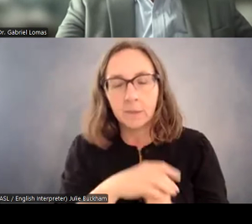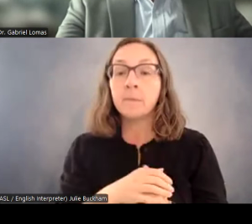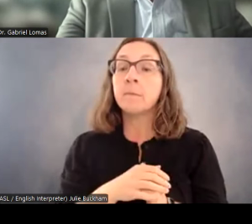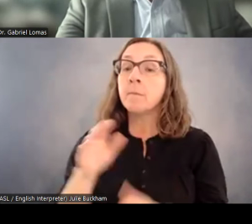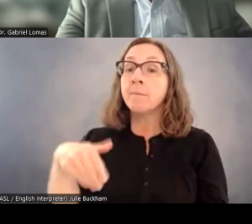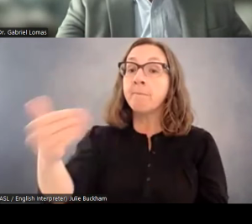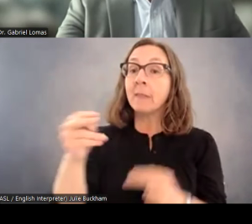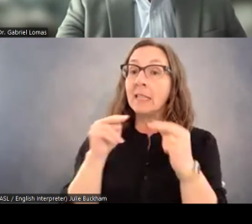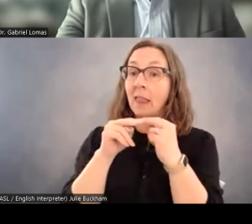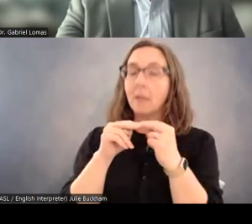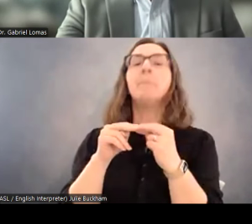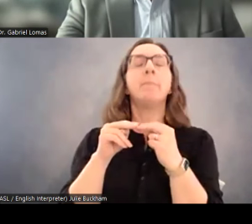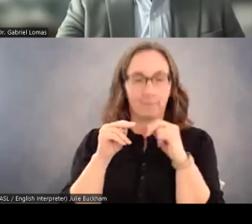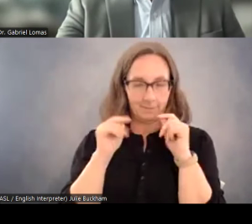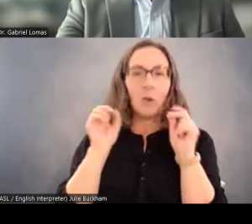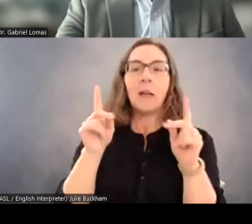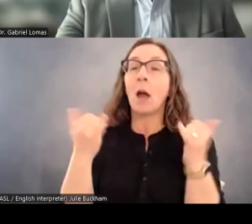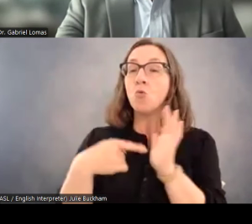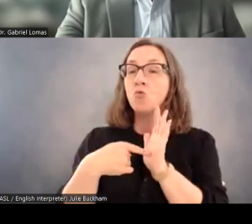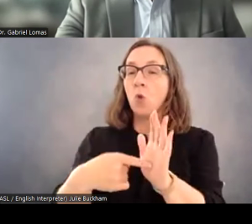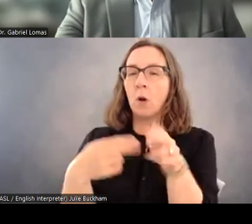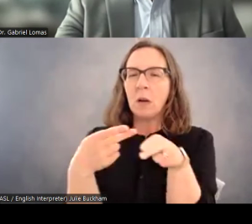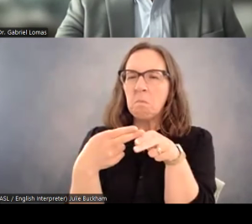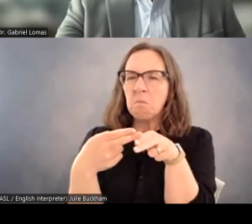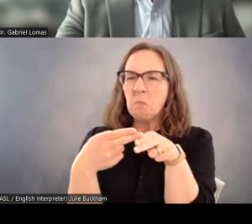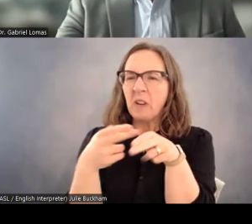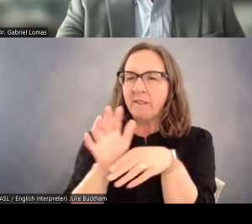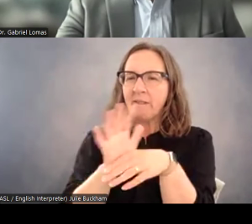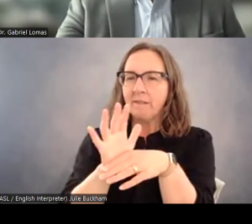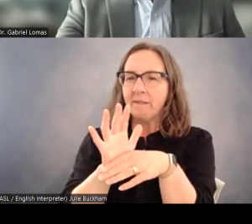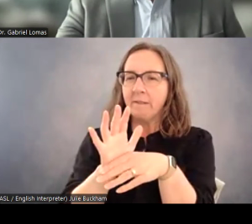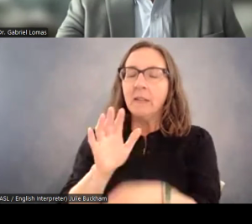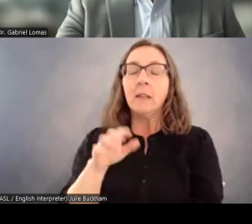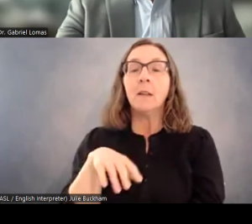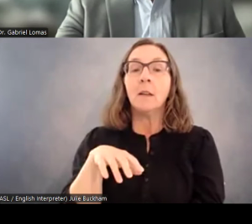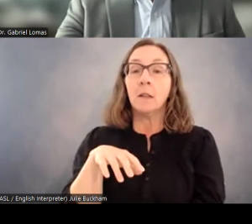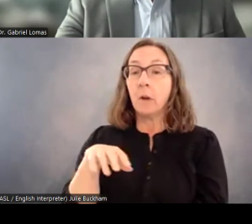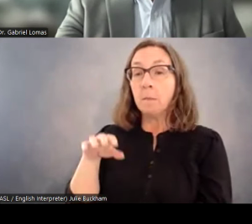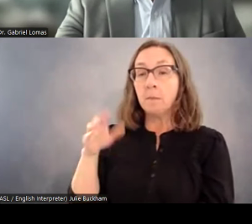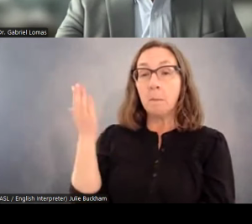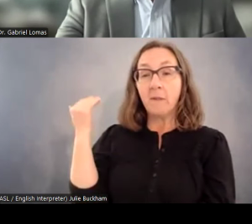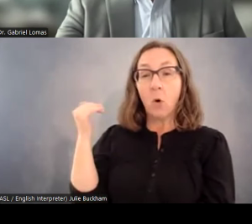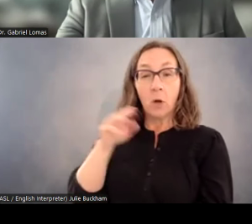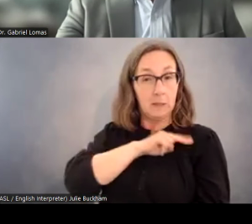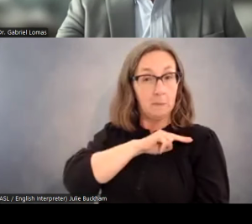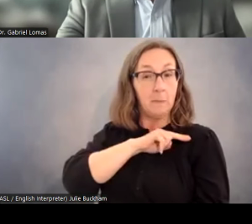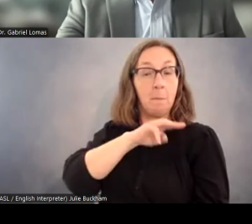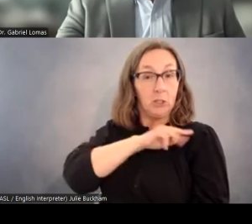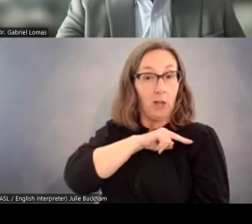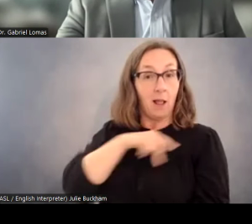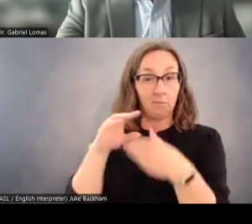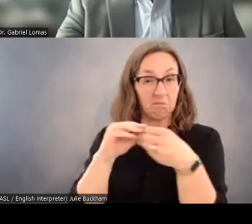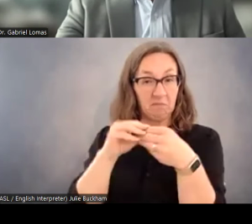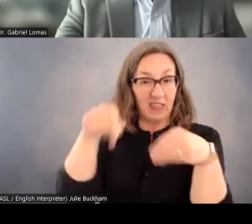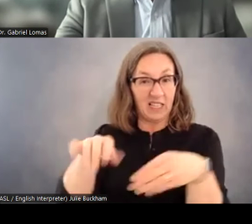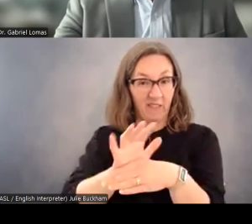So now we're going to show a brief clip from the film that Michelle mentioned that we are involved with.